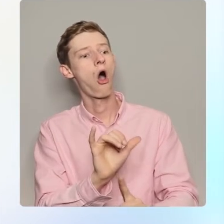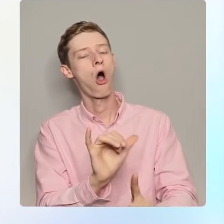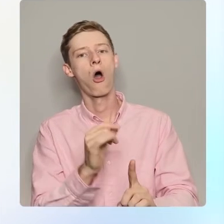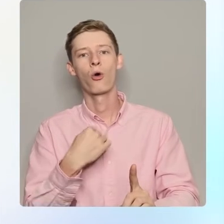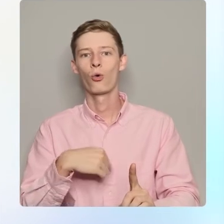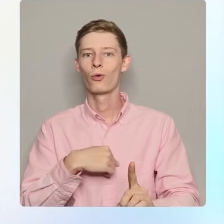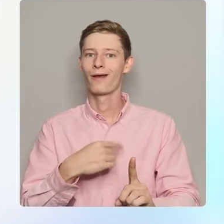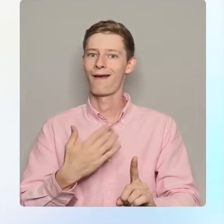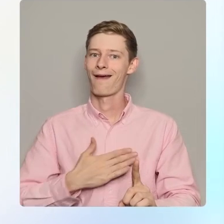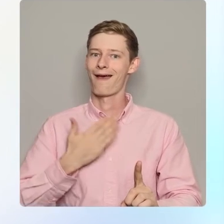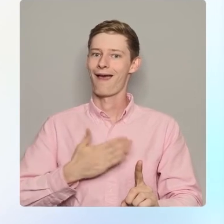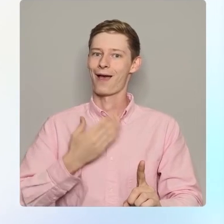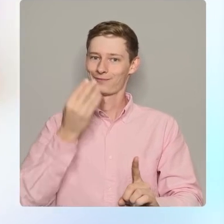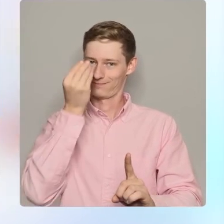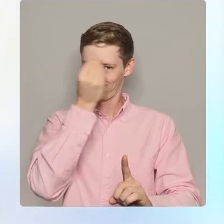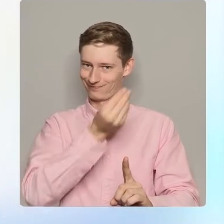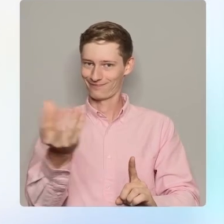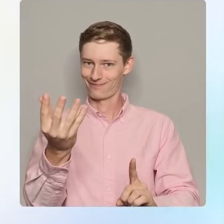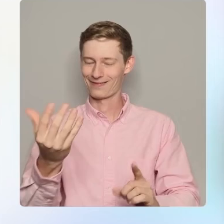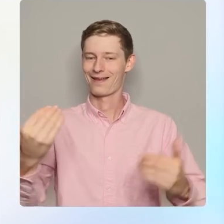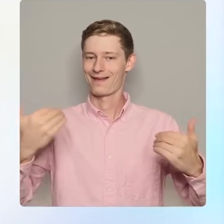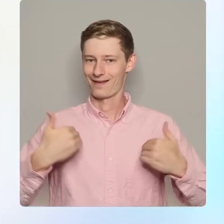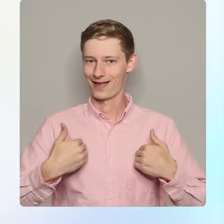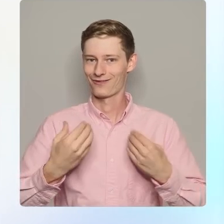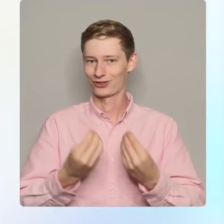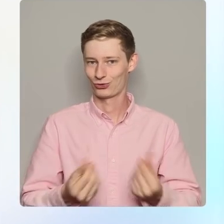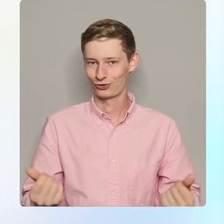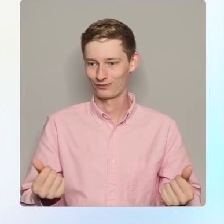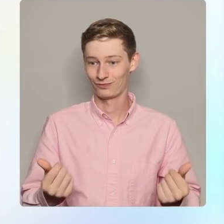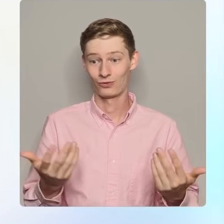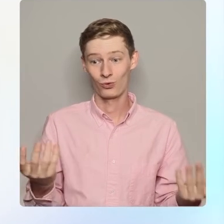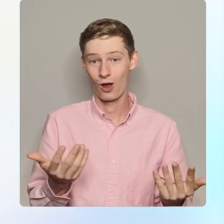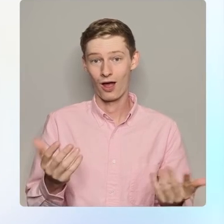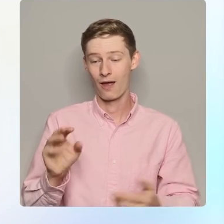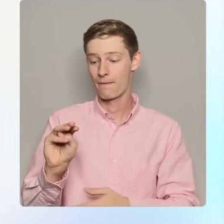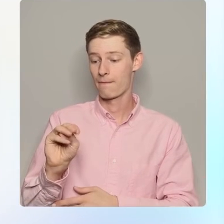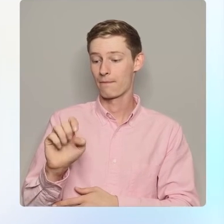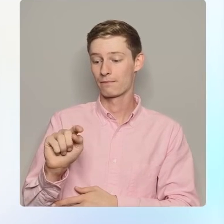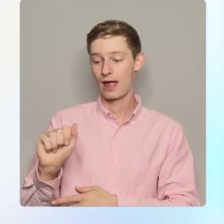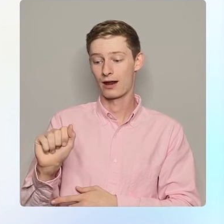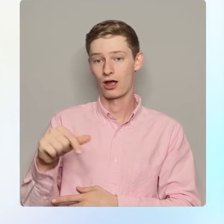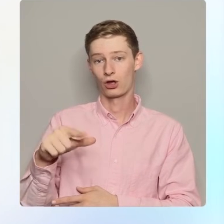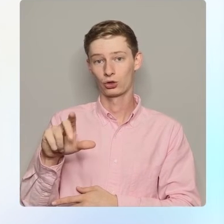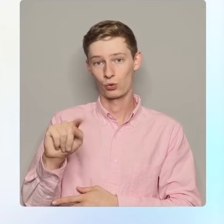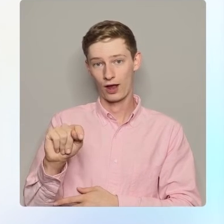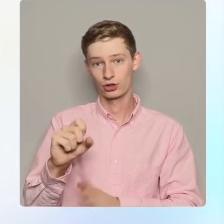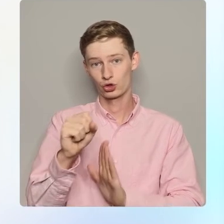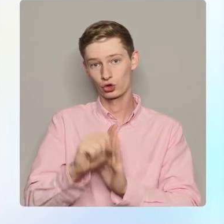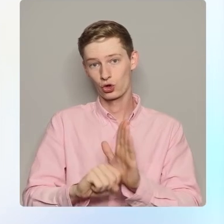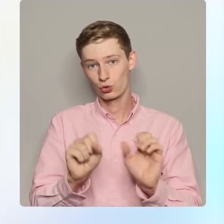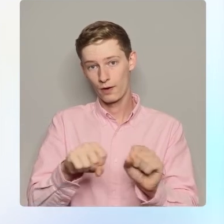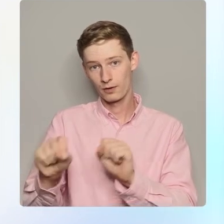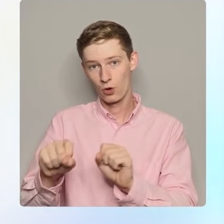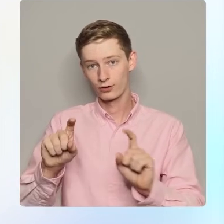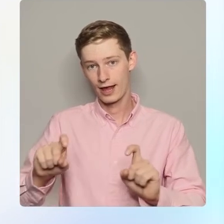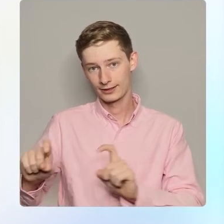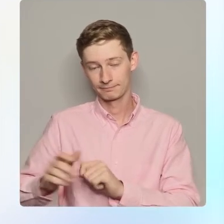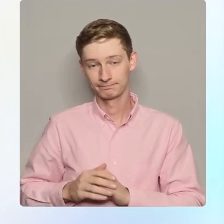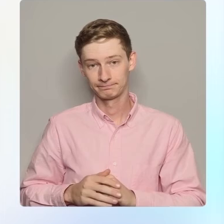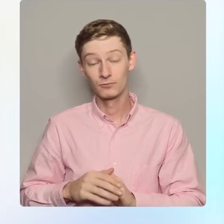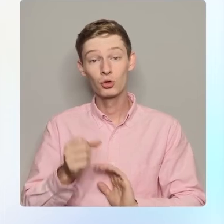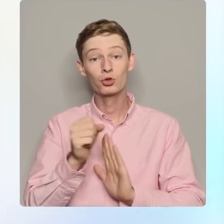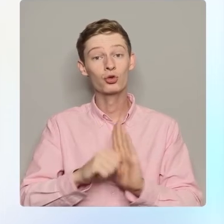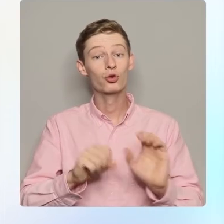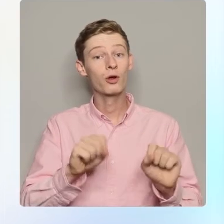of your life clicking through the new user experience that you've seen many, many times before. Your feedback told us this was